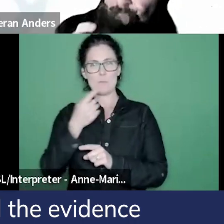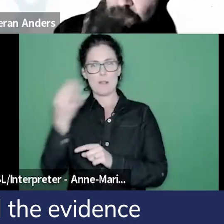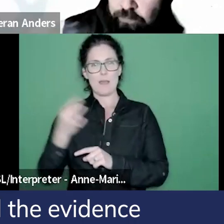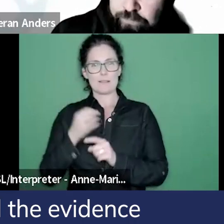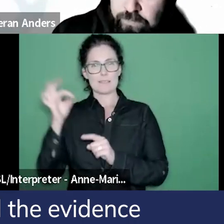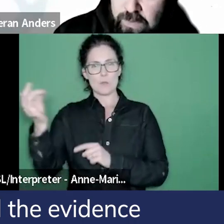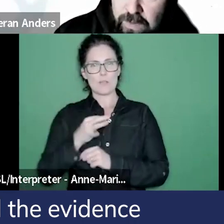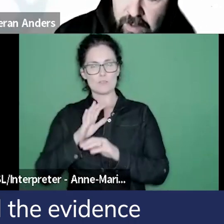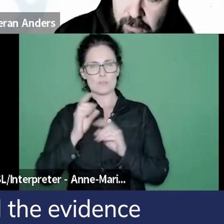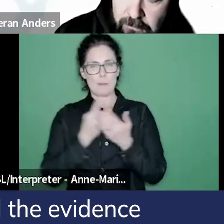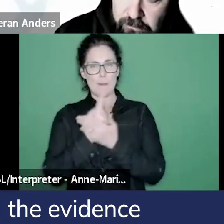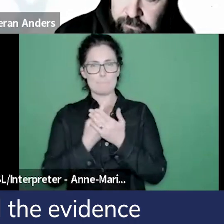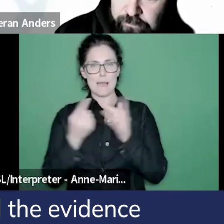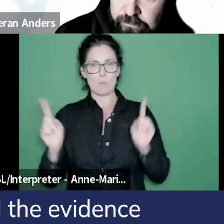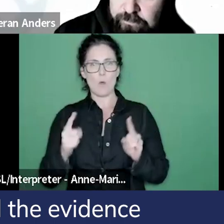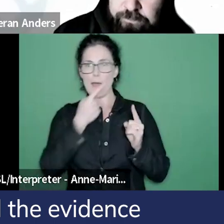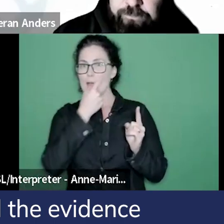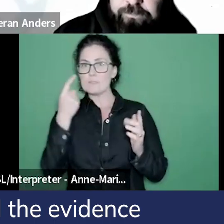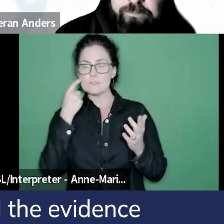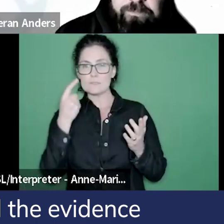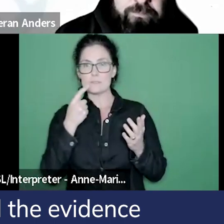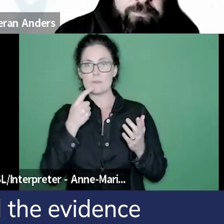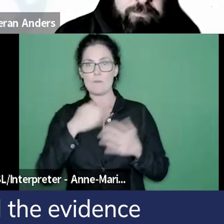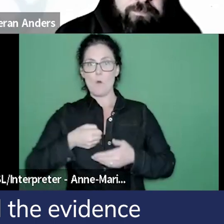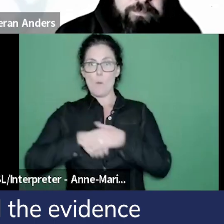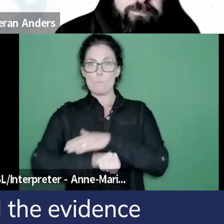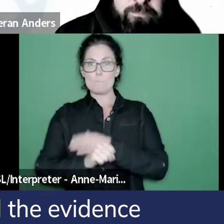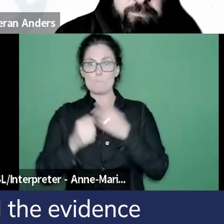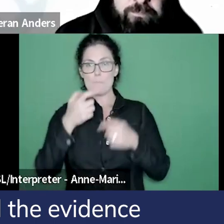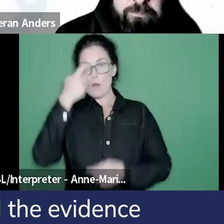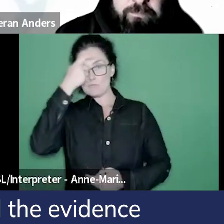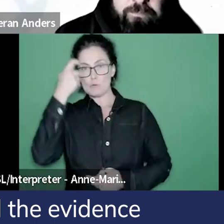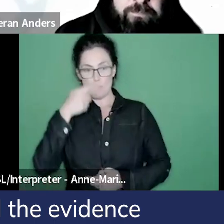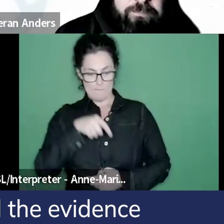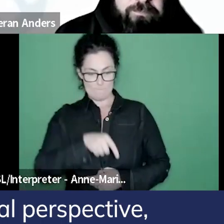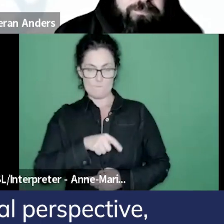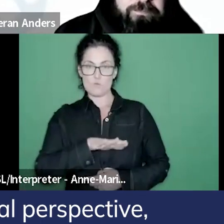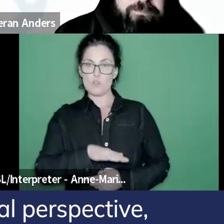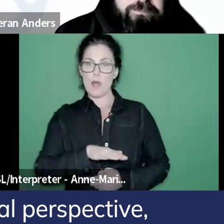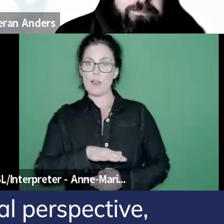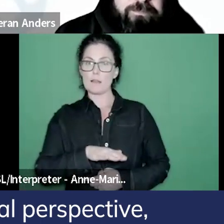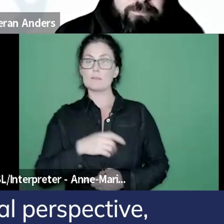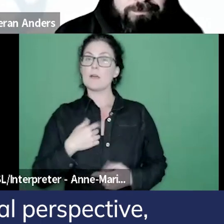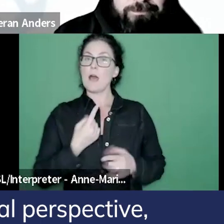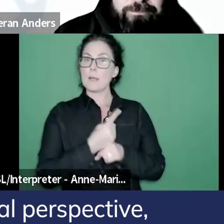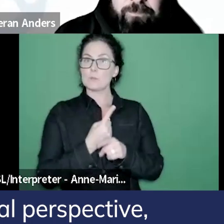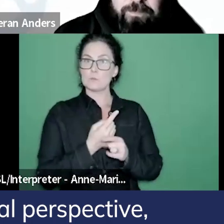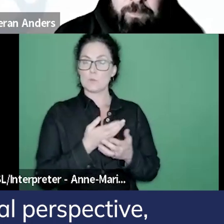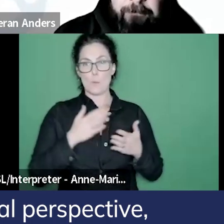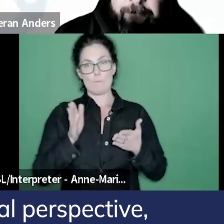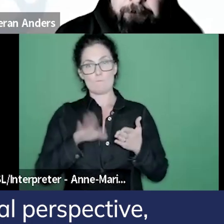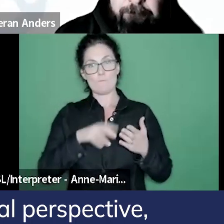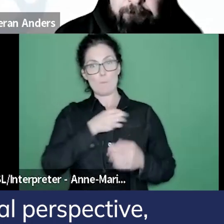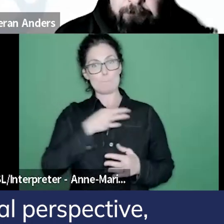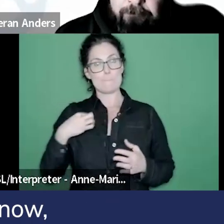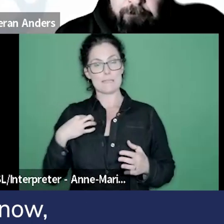the sort of the evidence around the birth trauma impact on the infant, and I can speak on it from a sort of medical